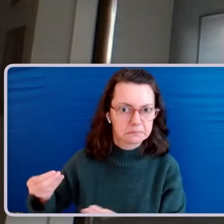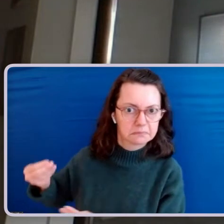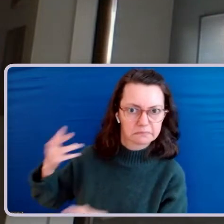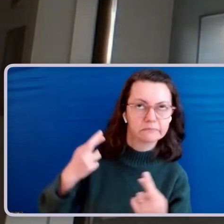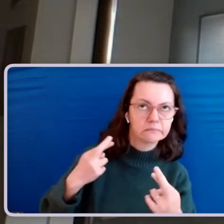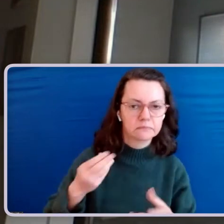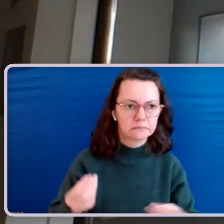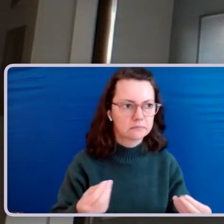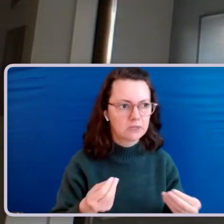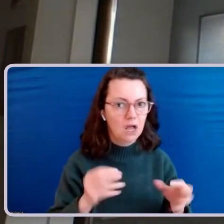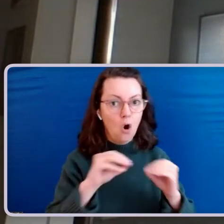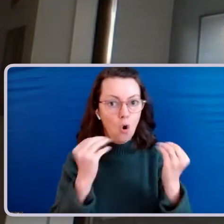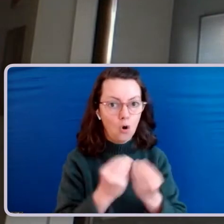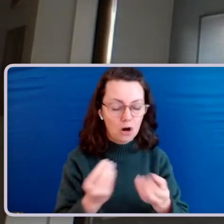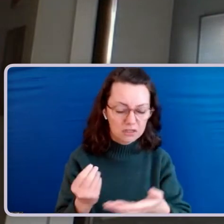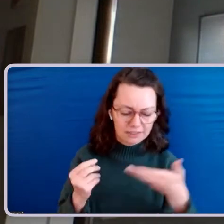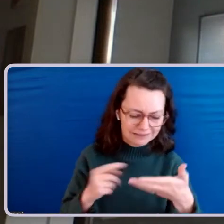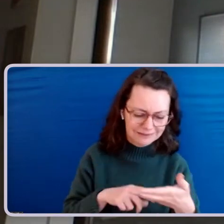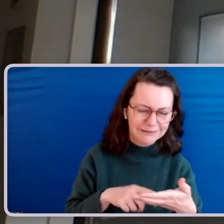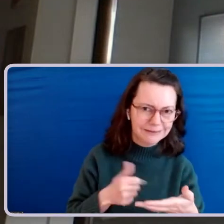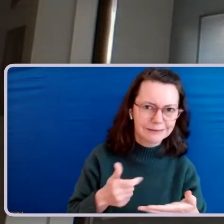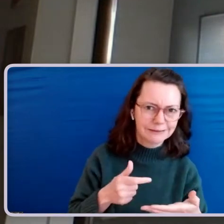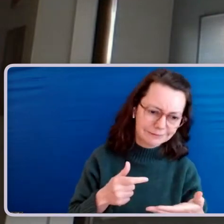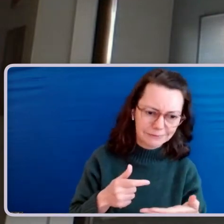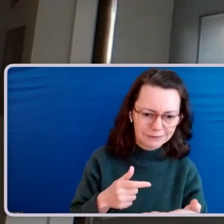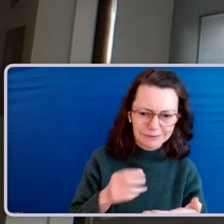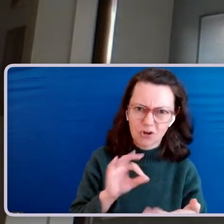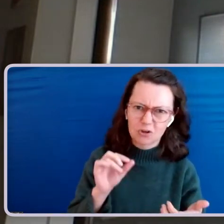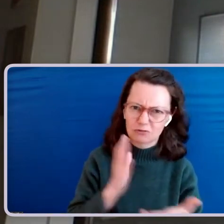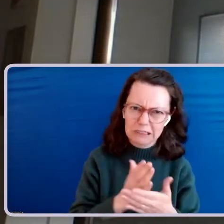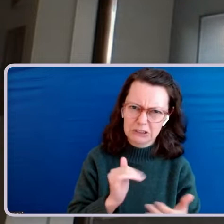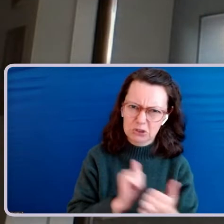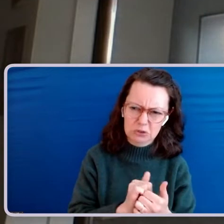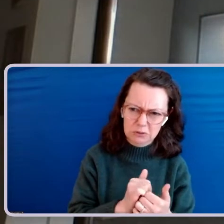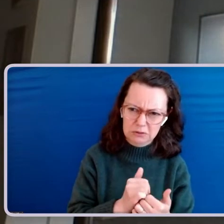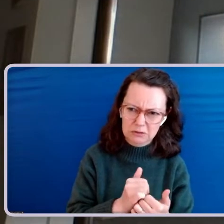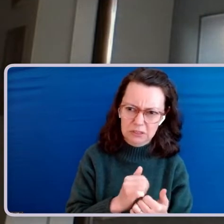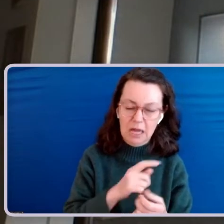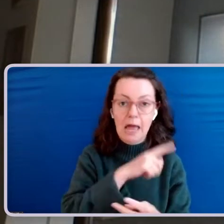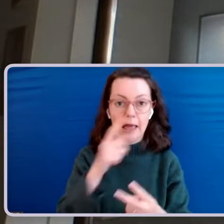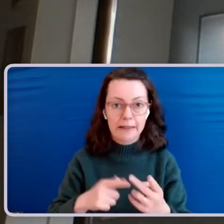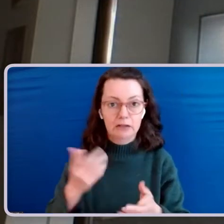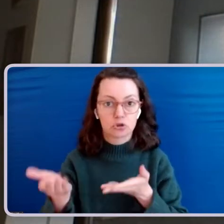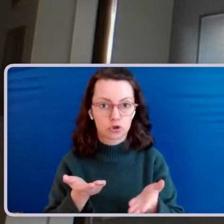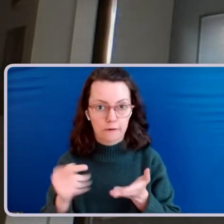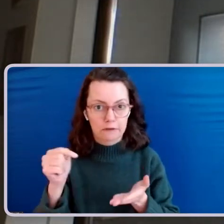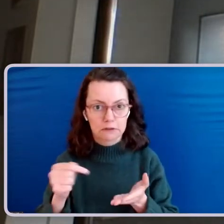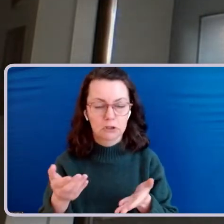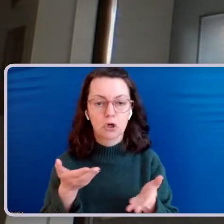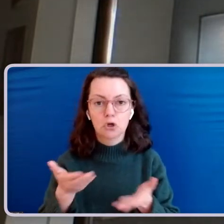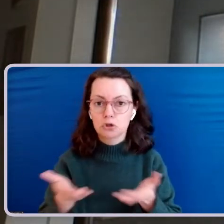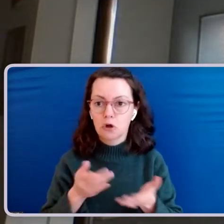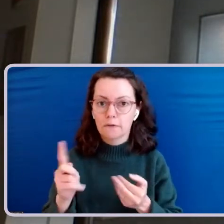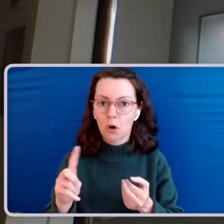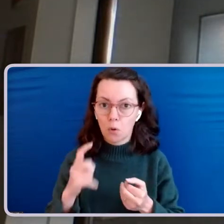it's not very meaningful. And services is another thing that I think we probably need to talk about, because I think there are a lot of services that were really trying